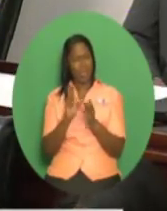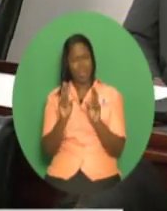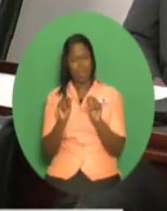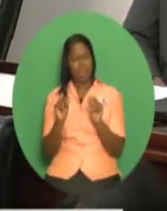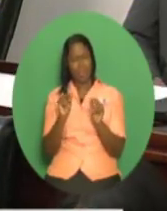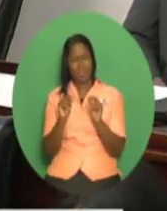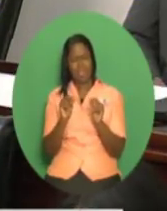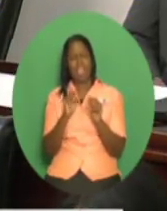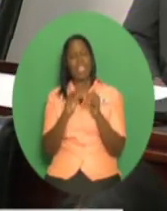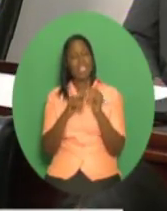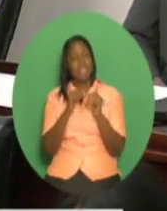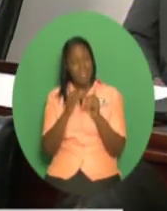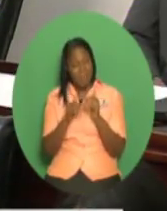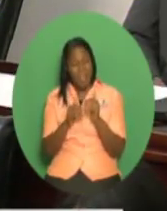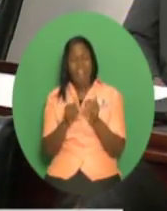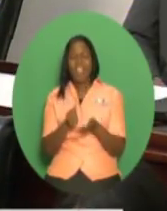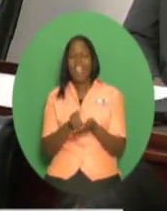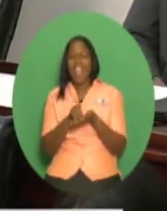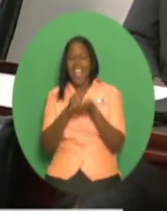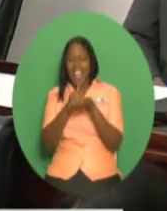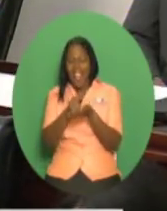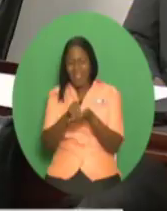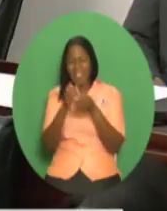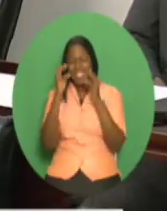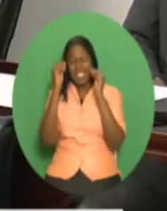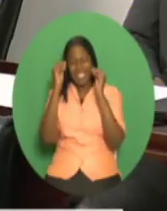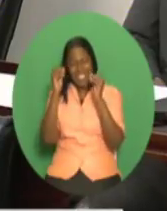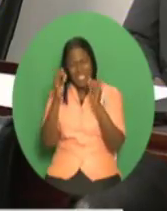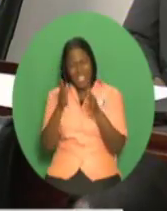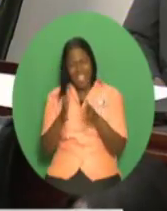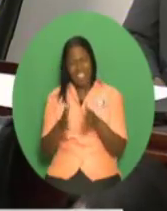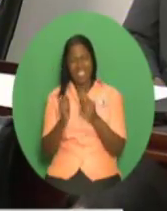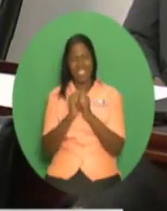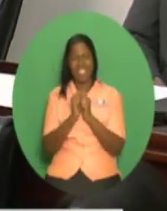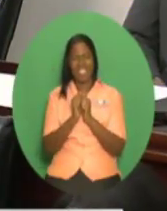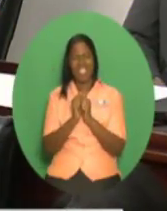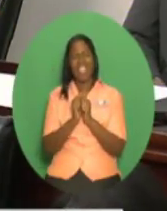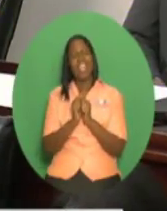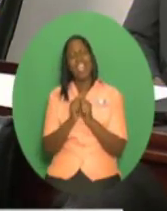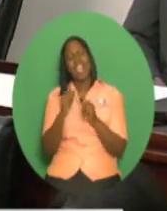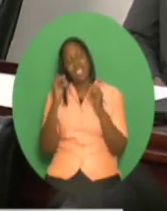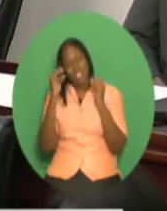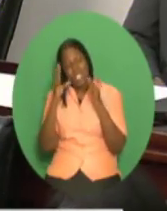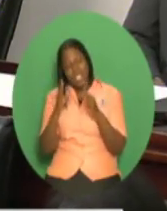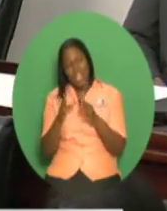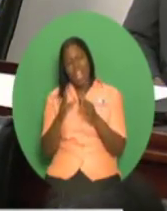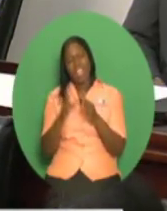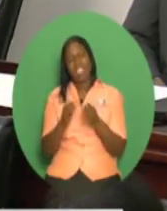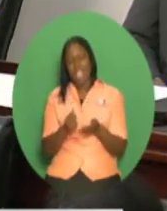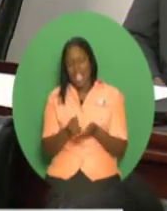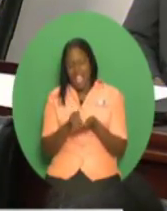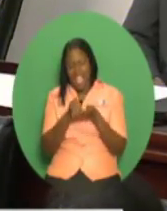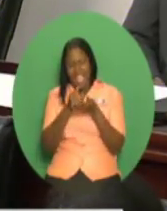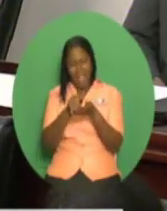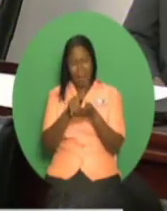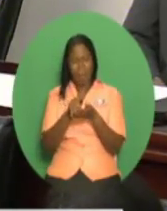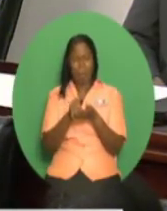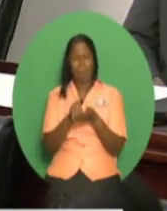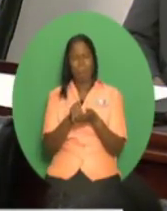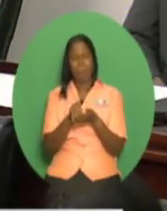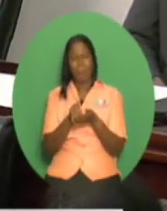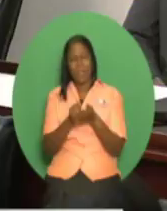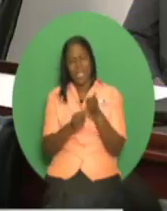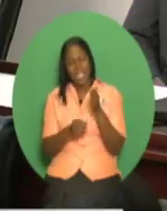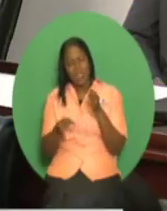words, it is designed to assist our teachers as they implement the curriculum in the primary school and to a large extent in